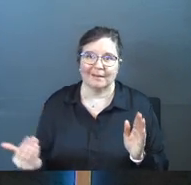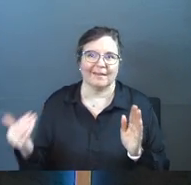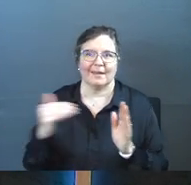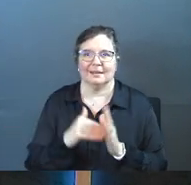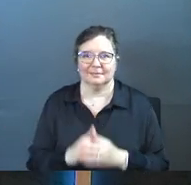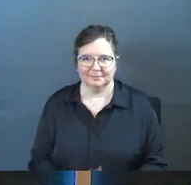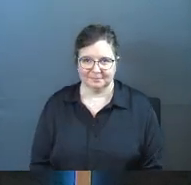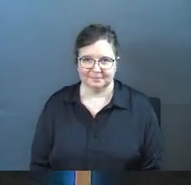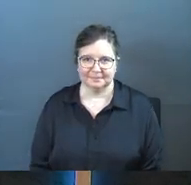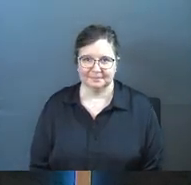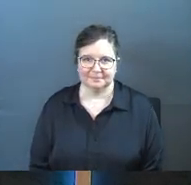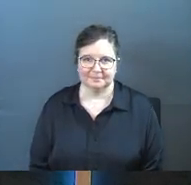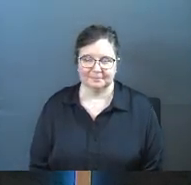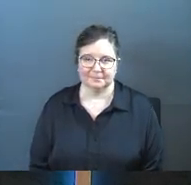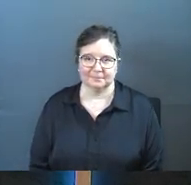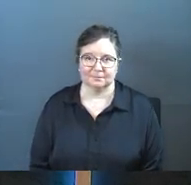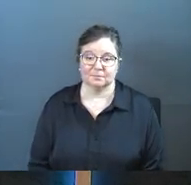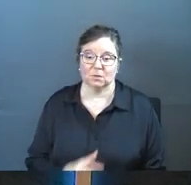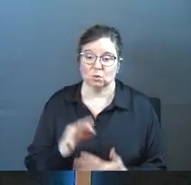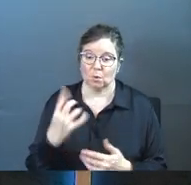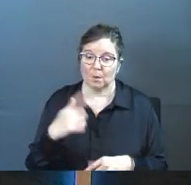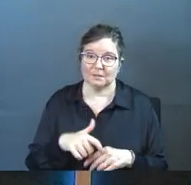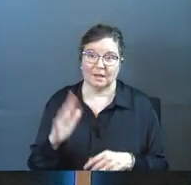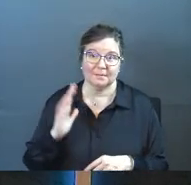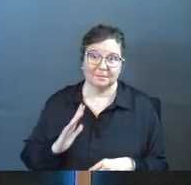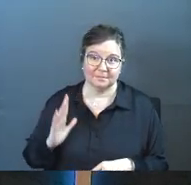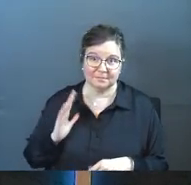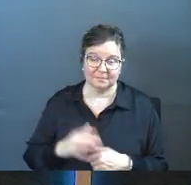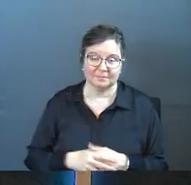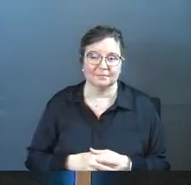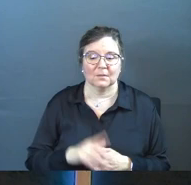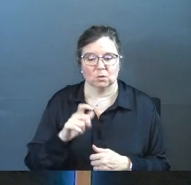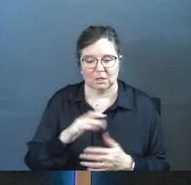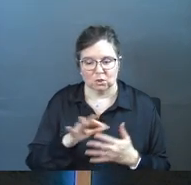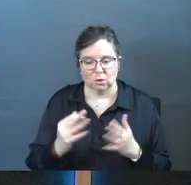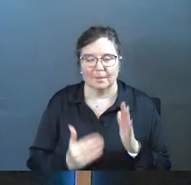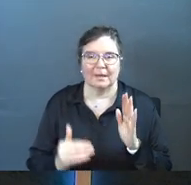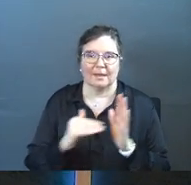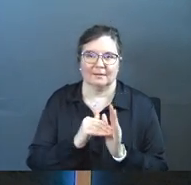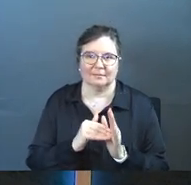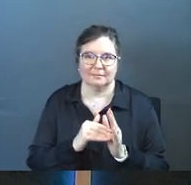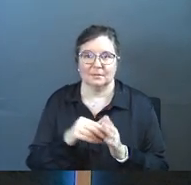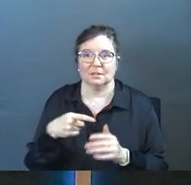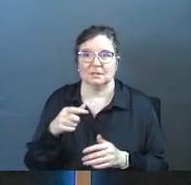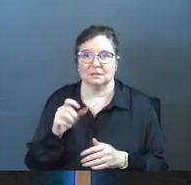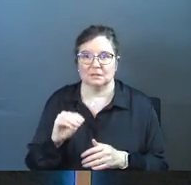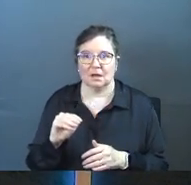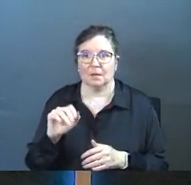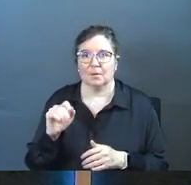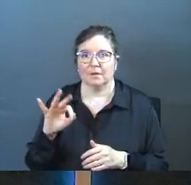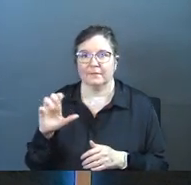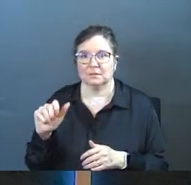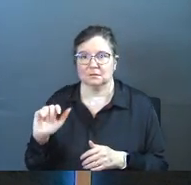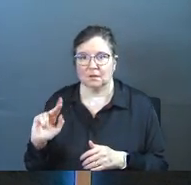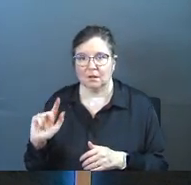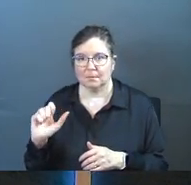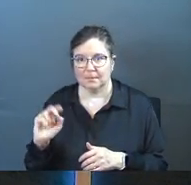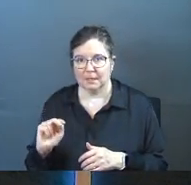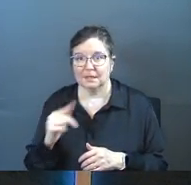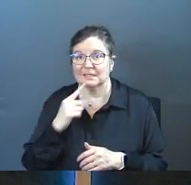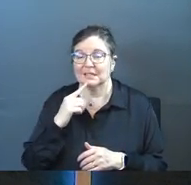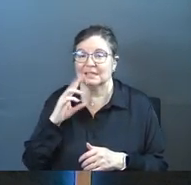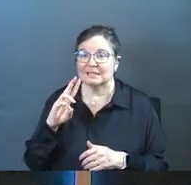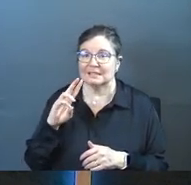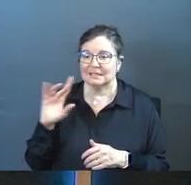again. You chose him once. You need to choose him again. Song of Songs 6:8. I would